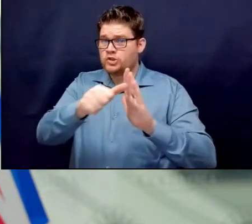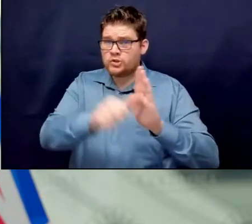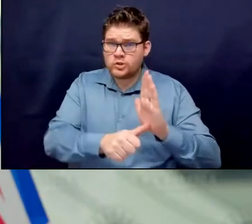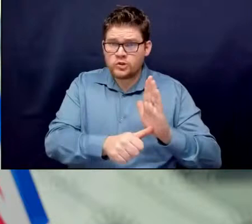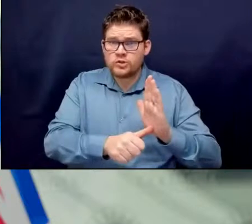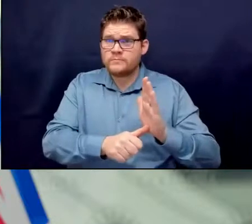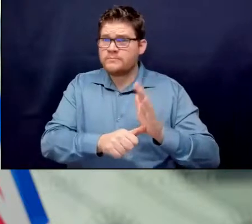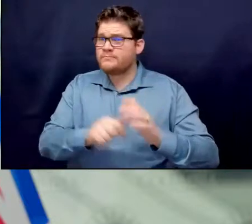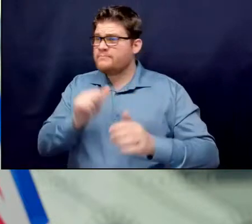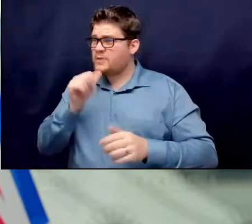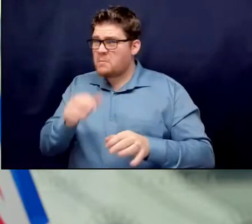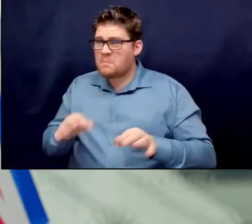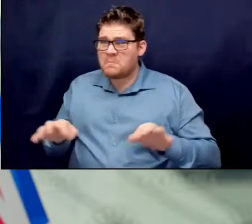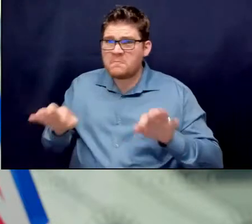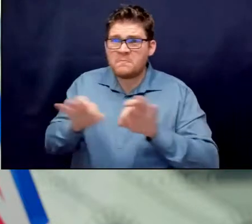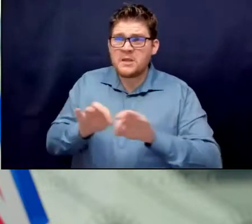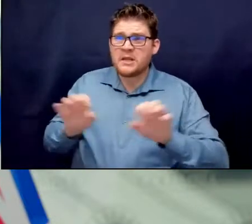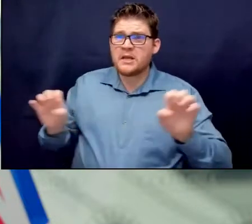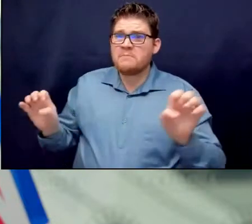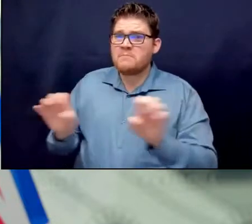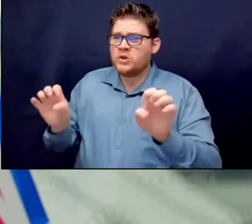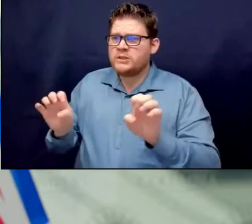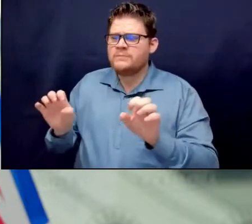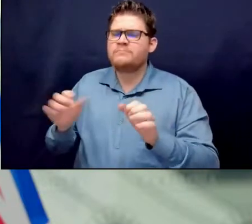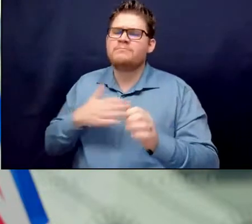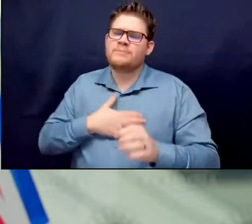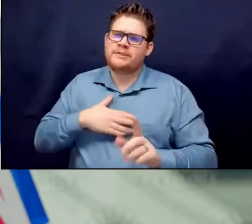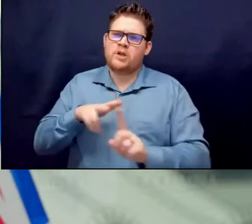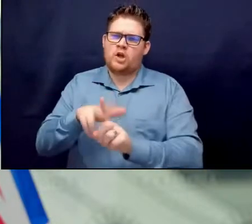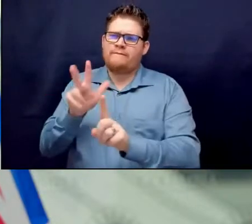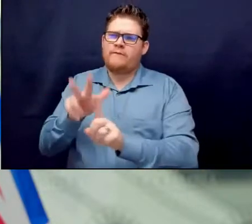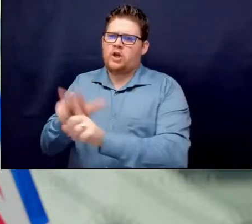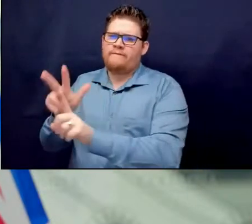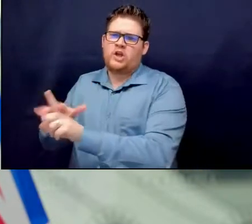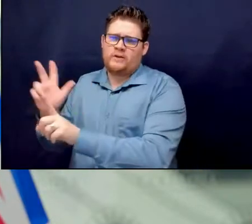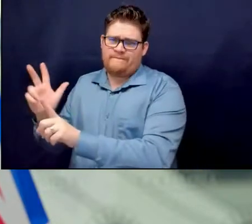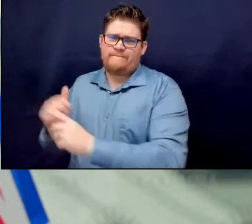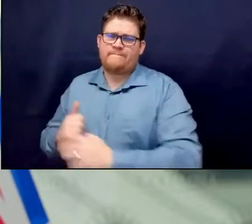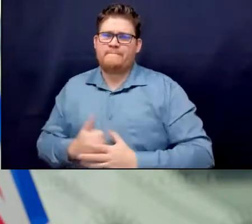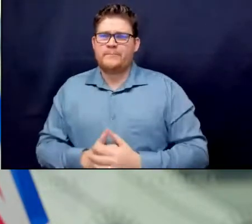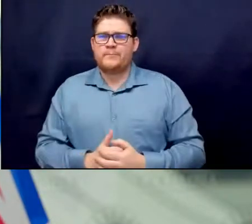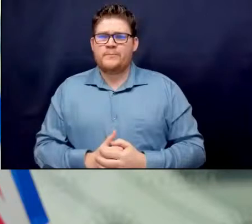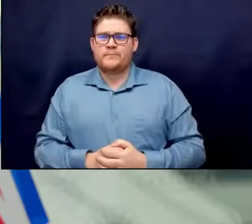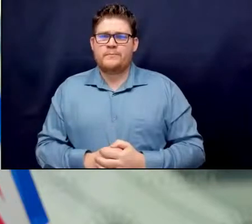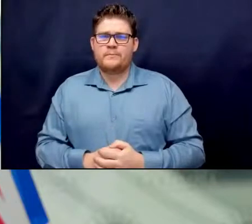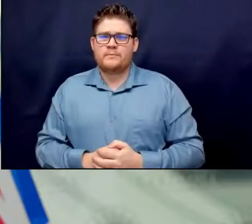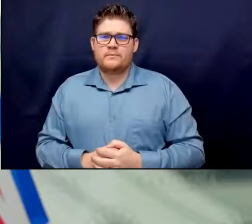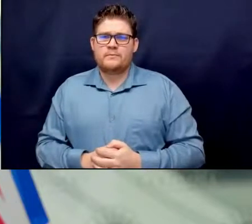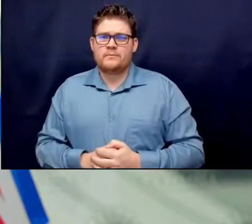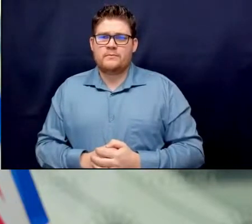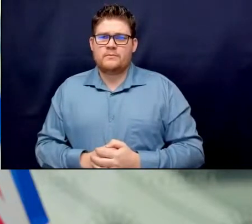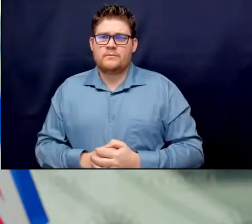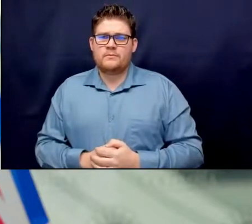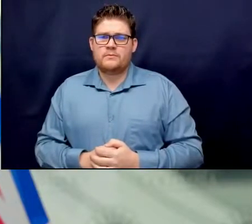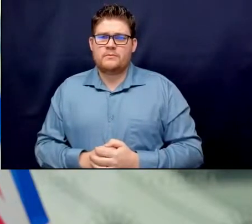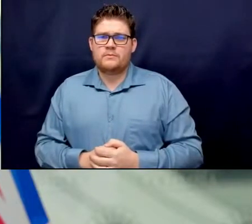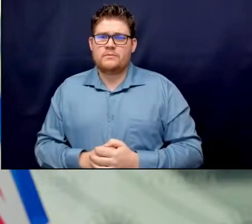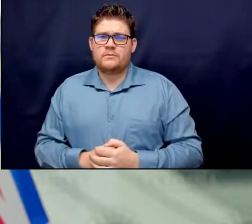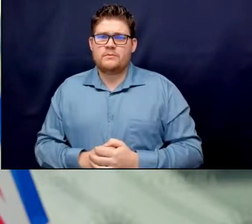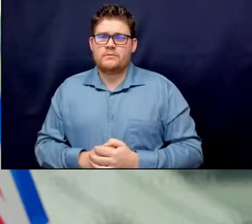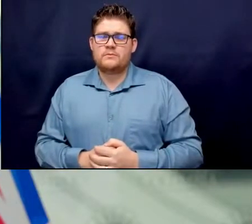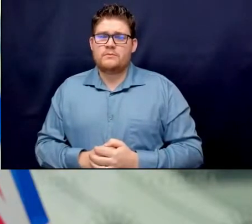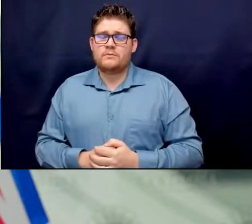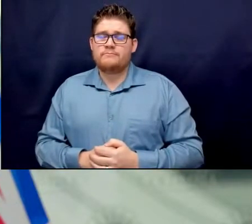able to redeploy and also redeploy and support immunization, which we've been doing as well. So, yes, it affects it. And